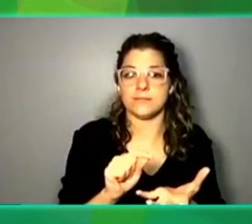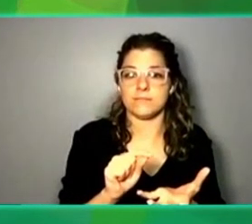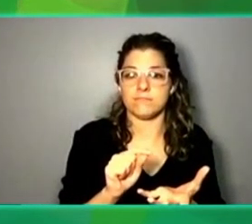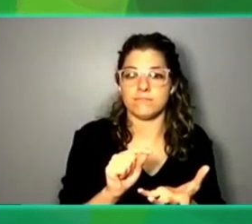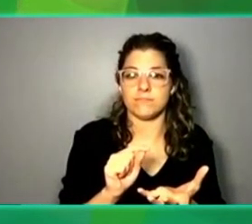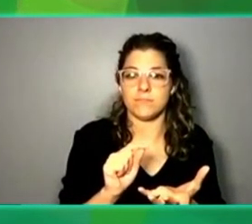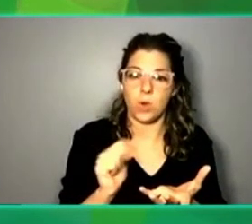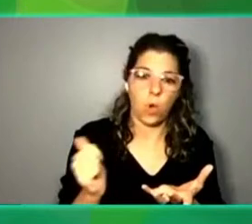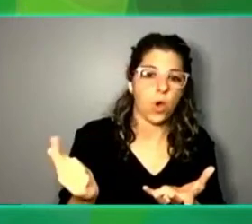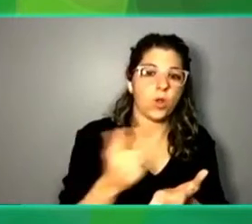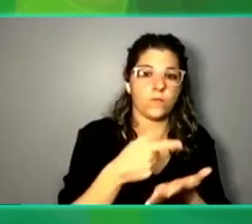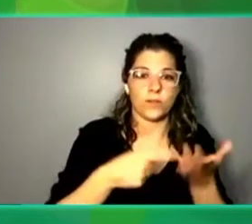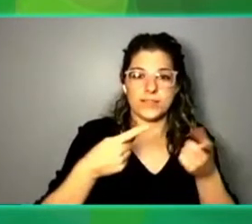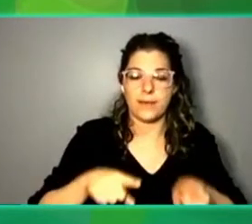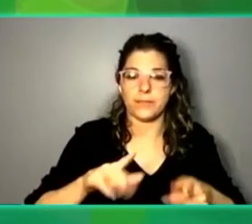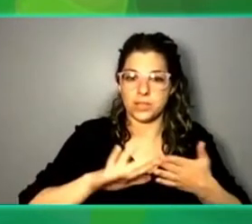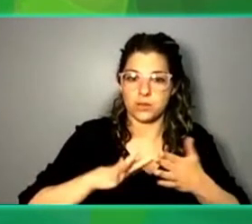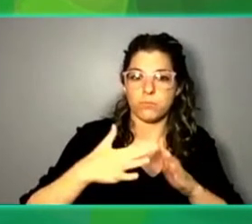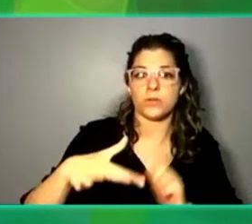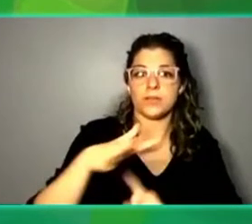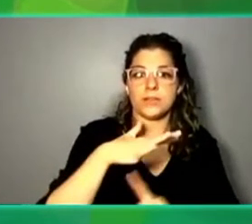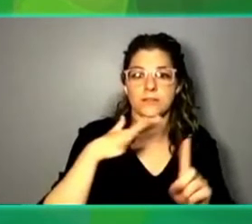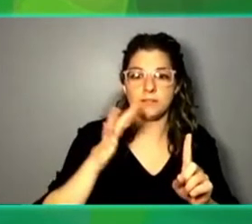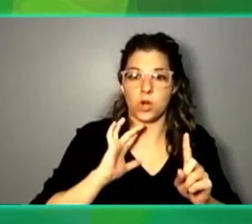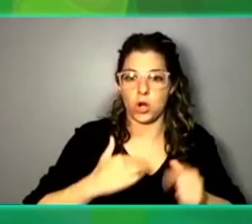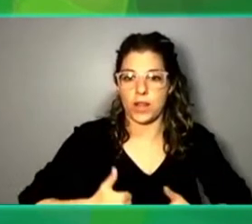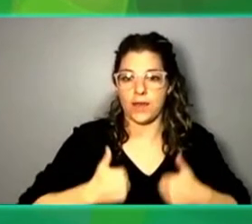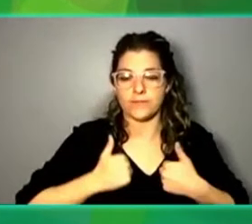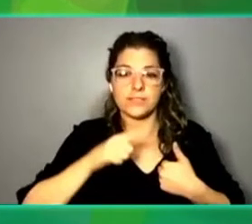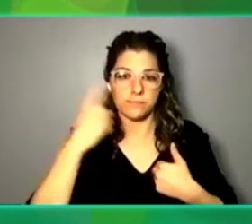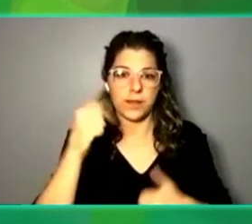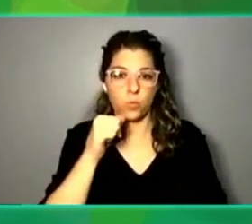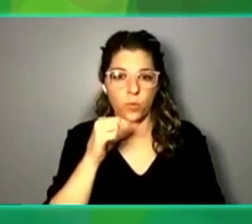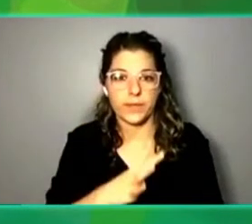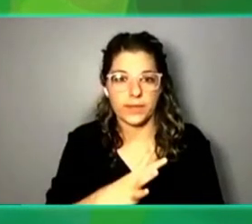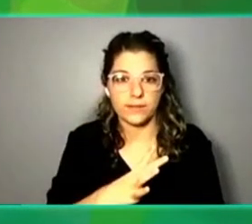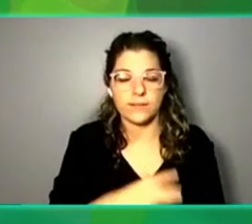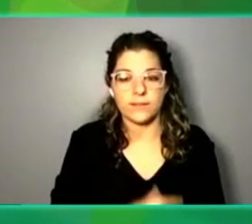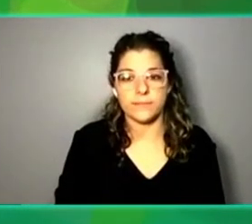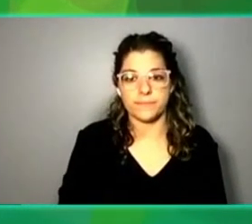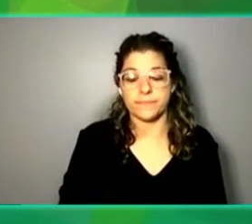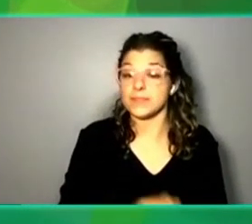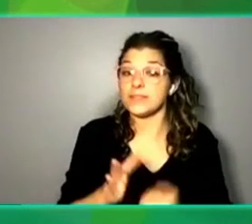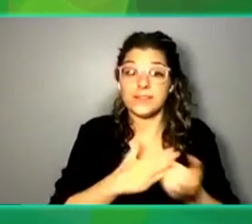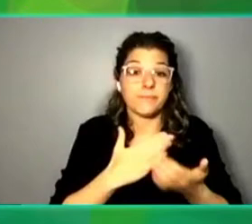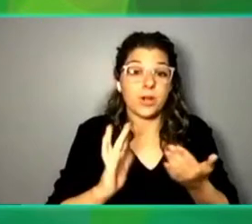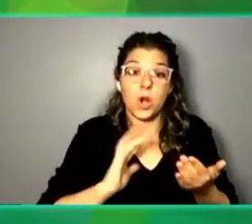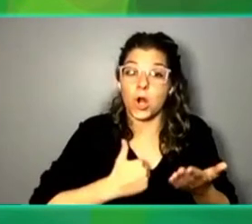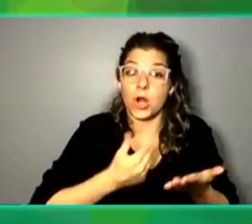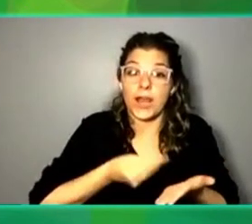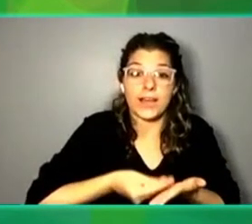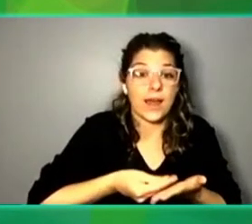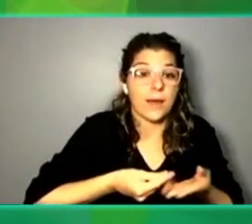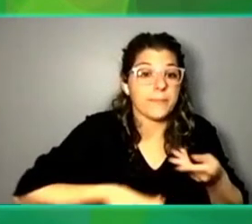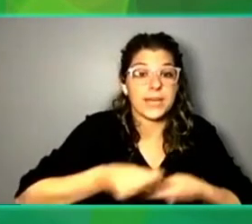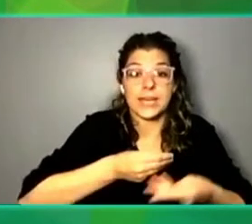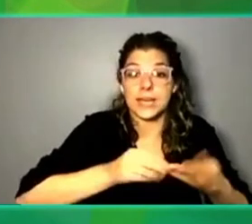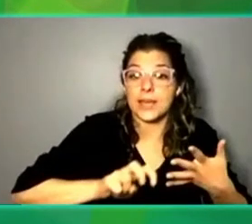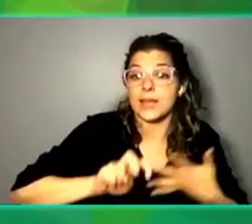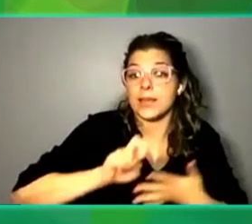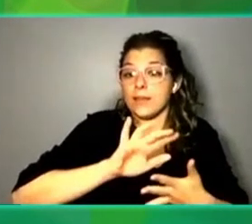all of what's happening in our communities and in our lives as Black women, no matter what our economic,